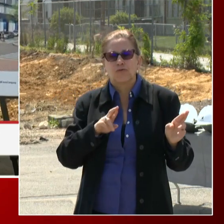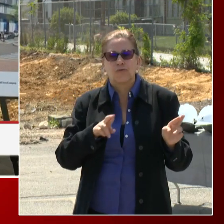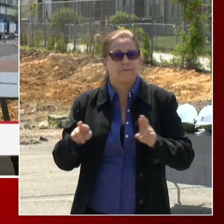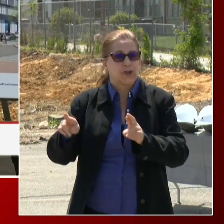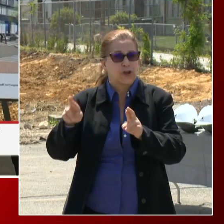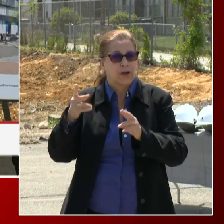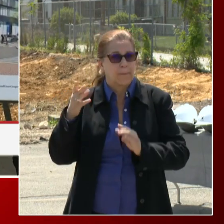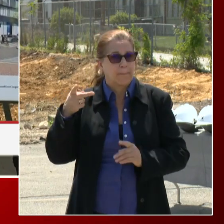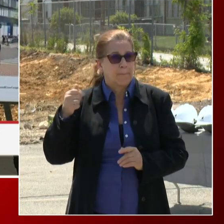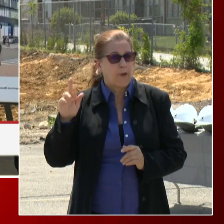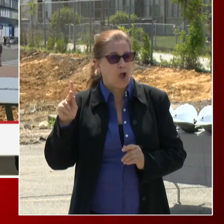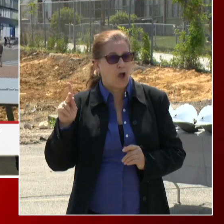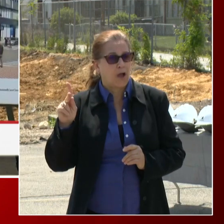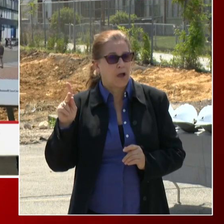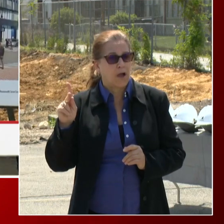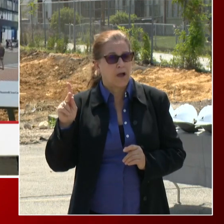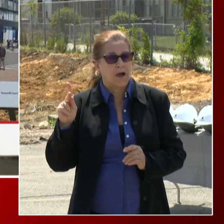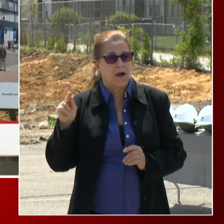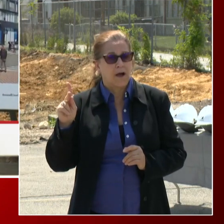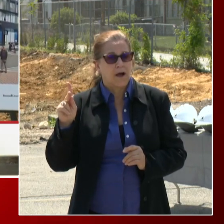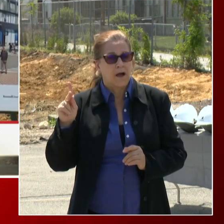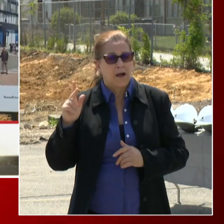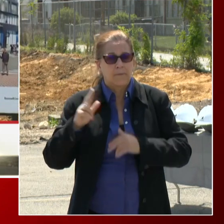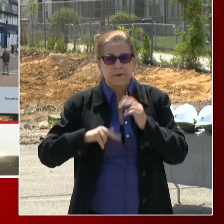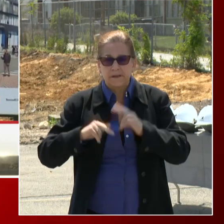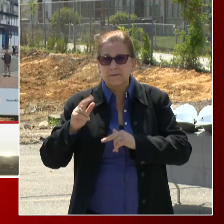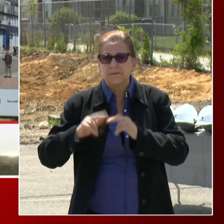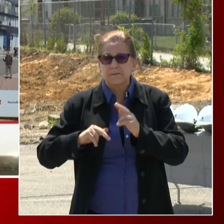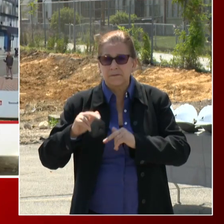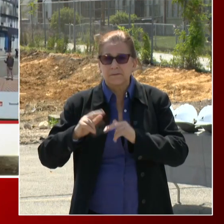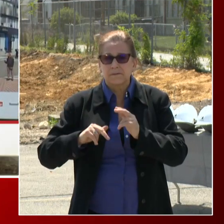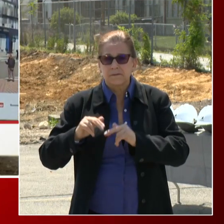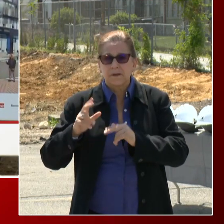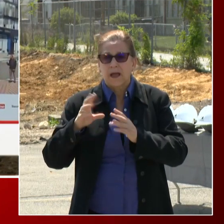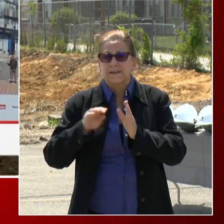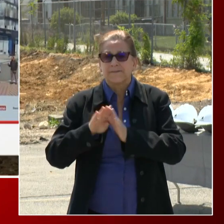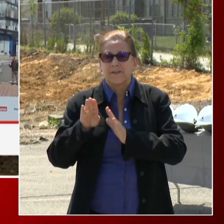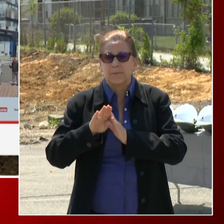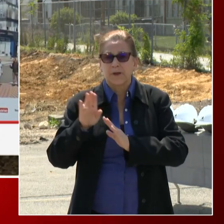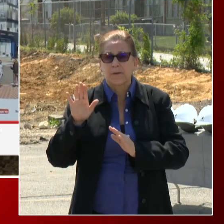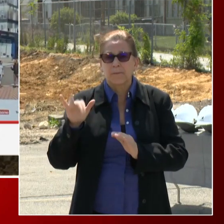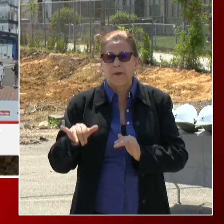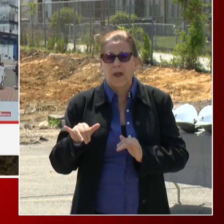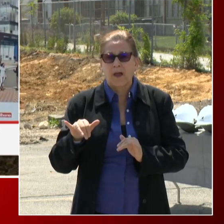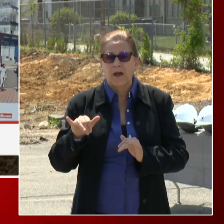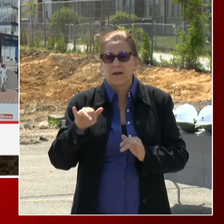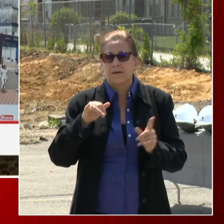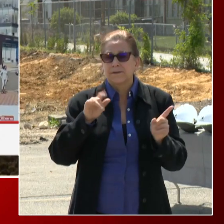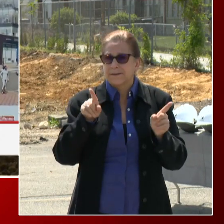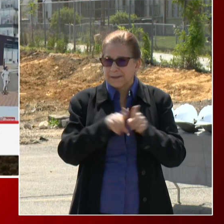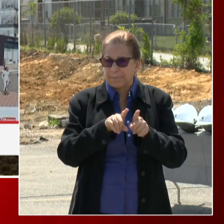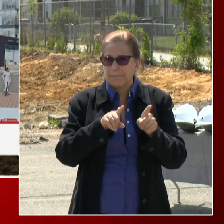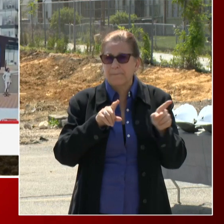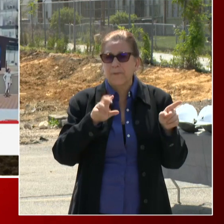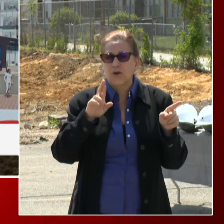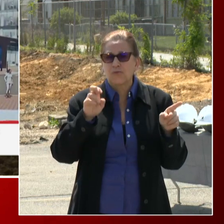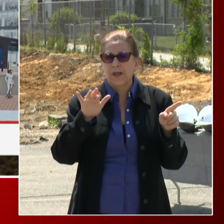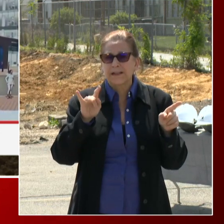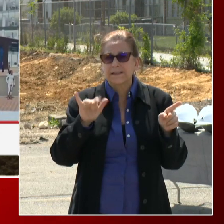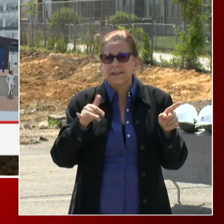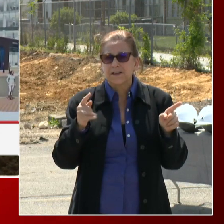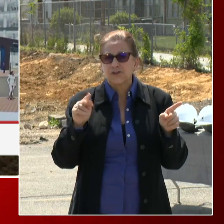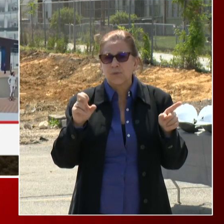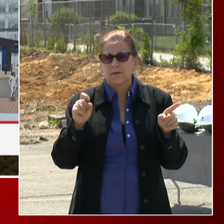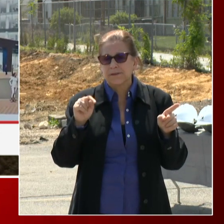entity, which is being built, being developed by Cedar Realty Trust as well. It's actually included in a suite